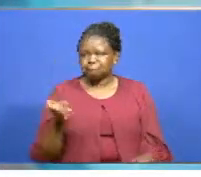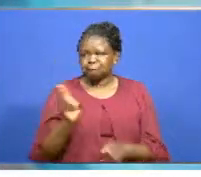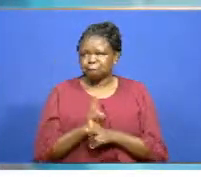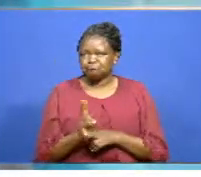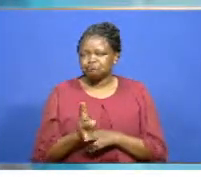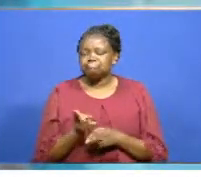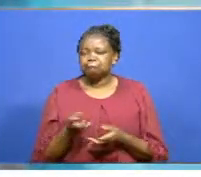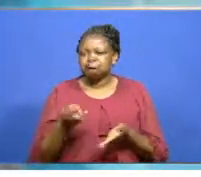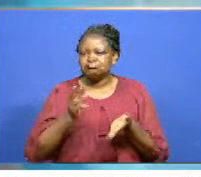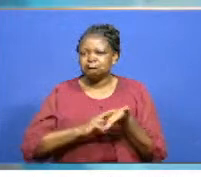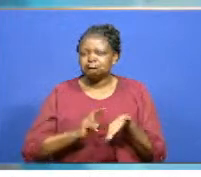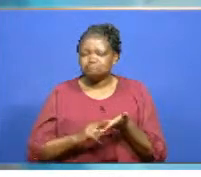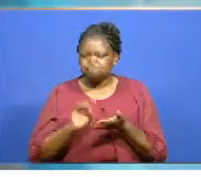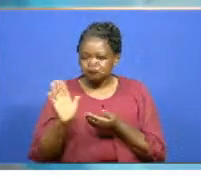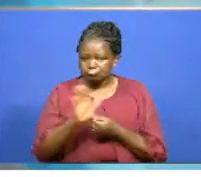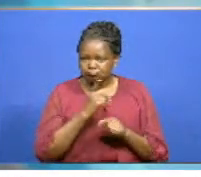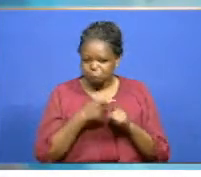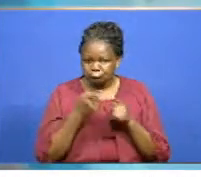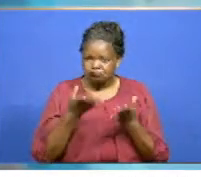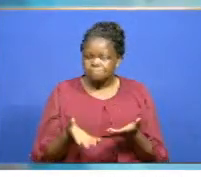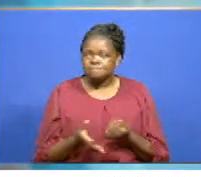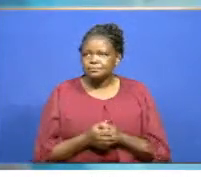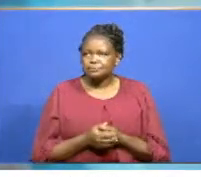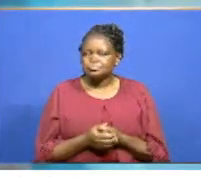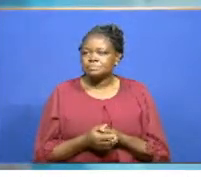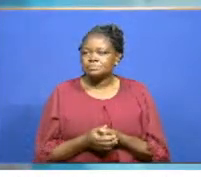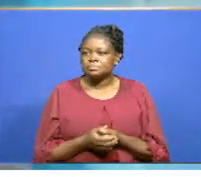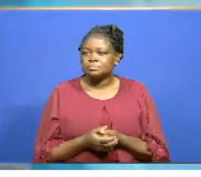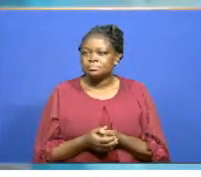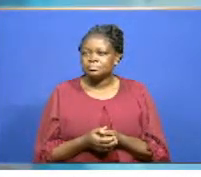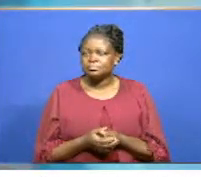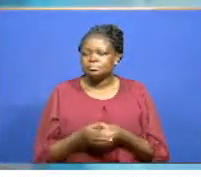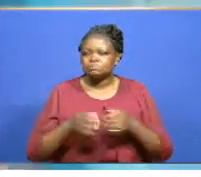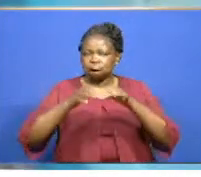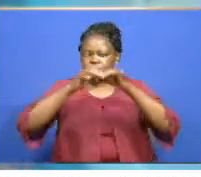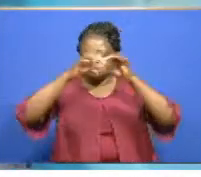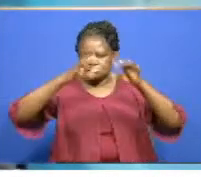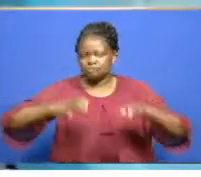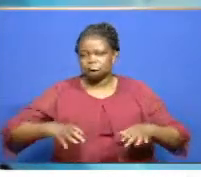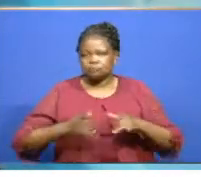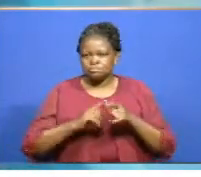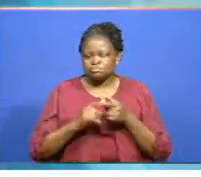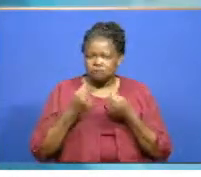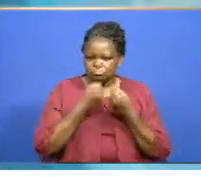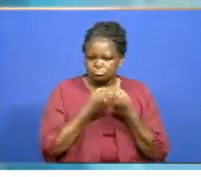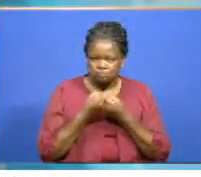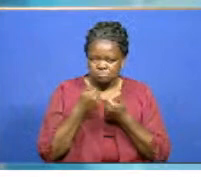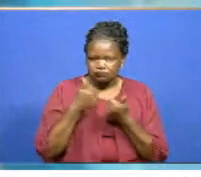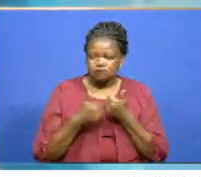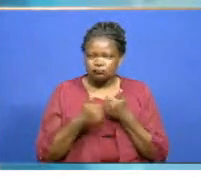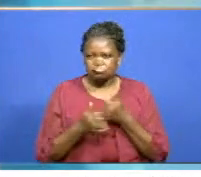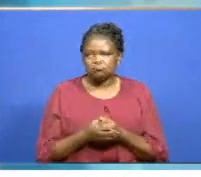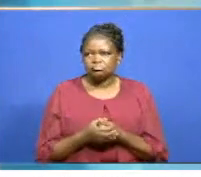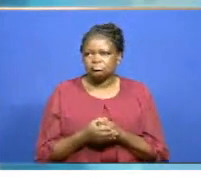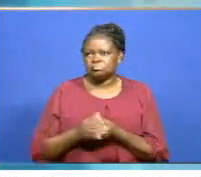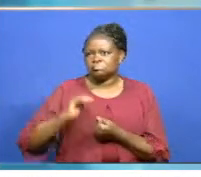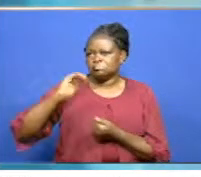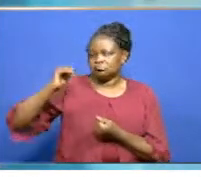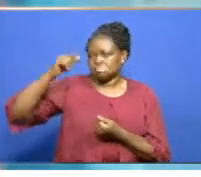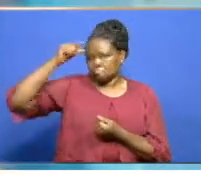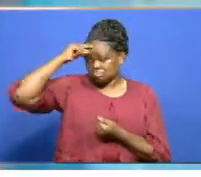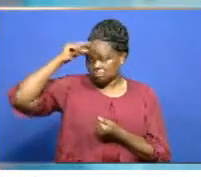its resources. But now it is devolved. And the challenge is that the county